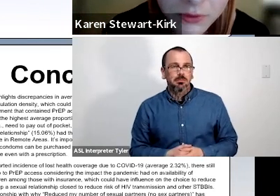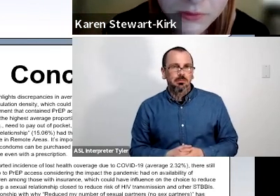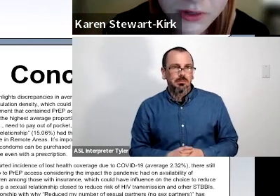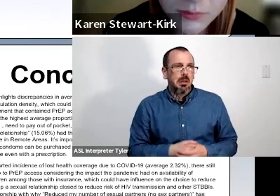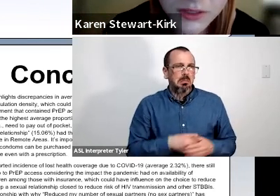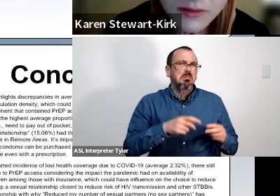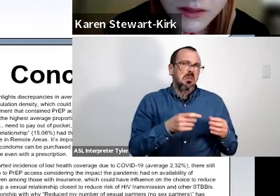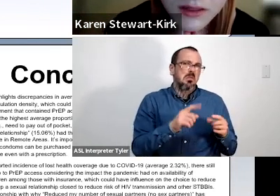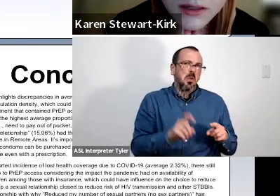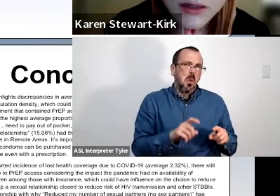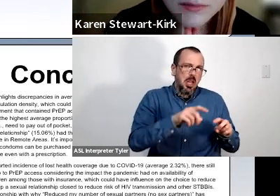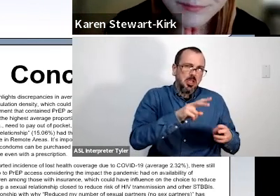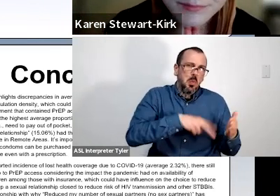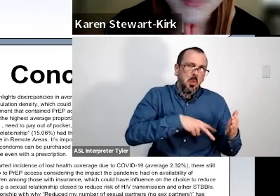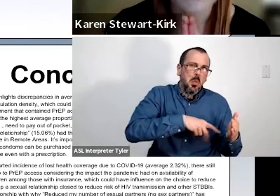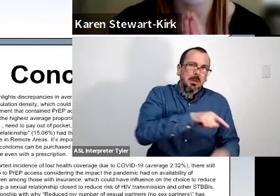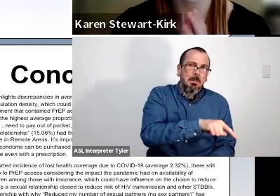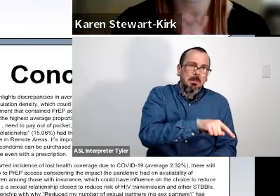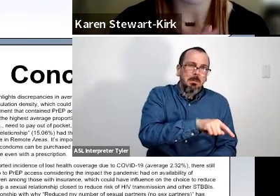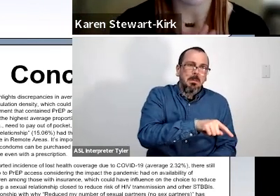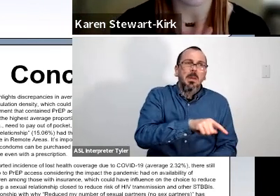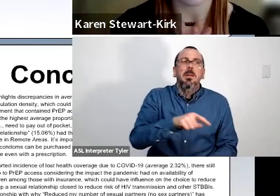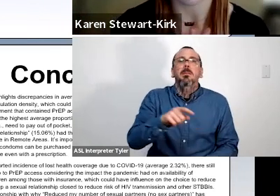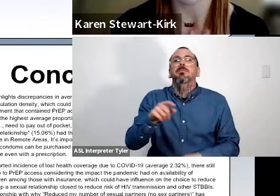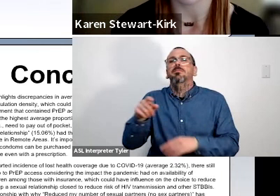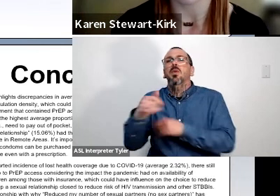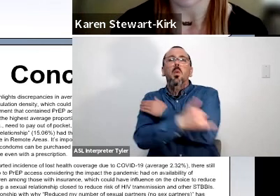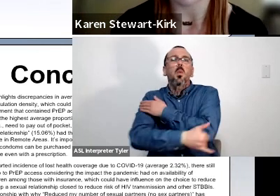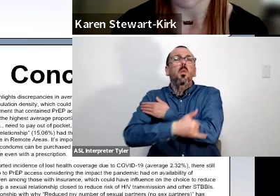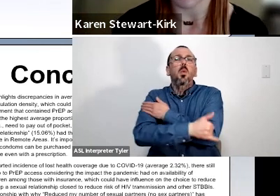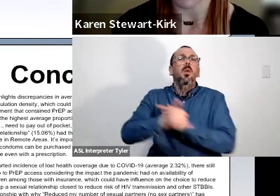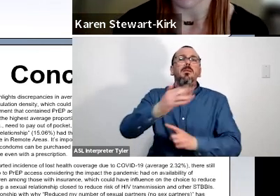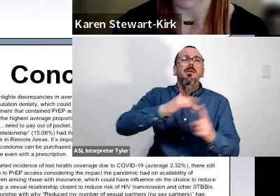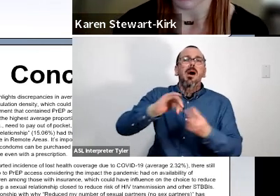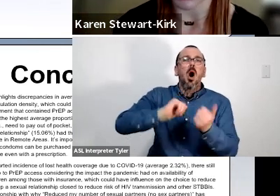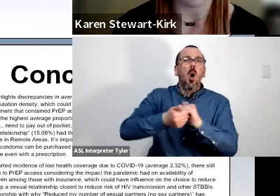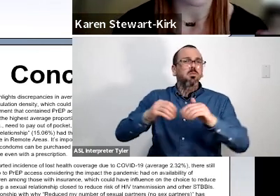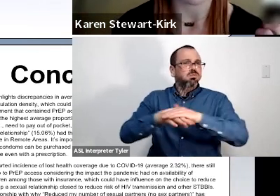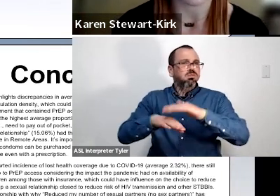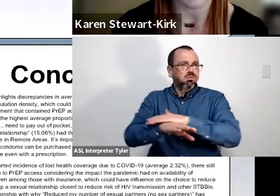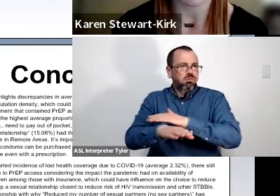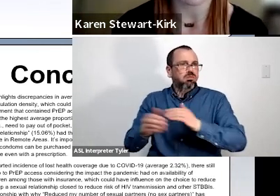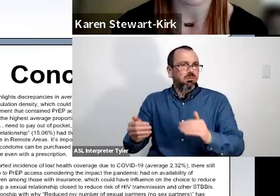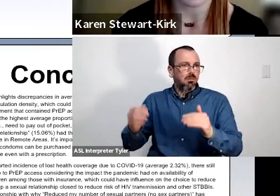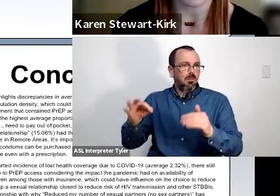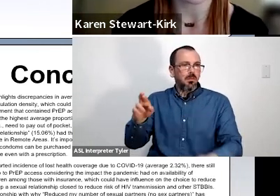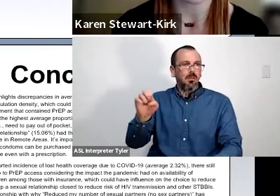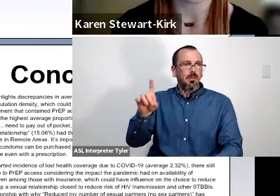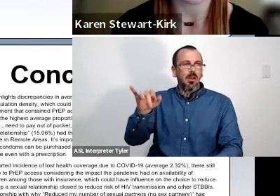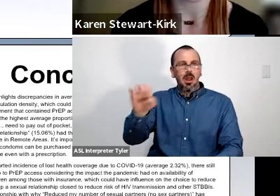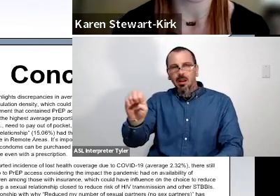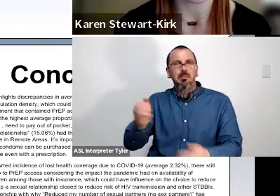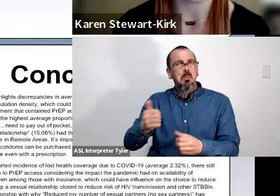in rural environments? Yeah, it's so complicated, right? Like what I was saying, there's issues with transit, right? I